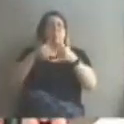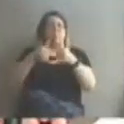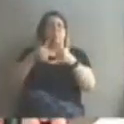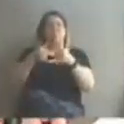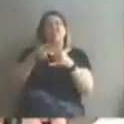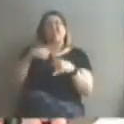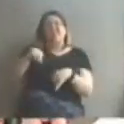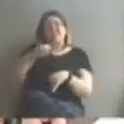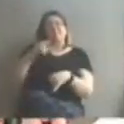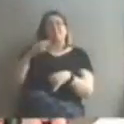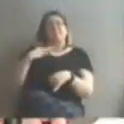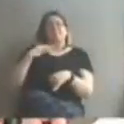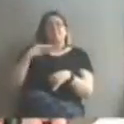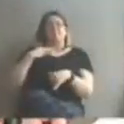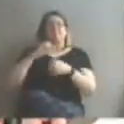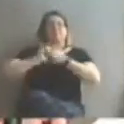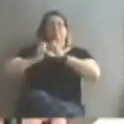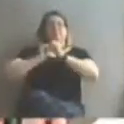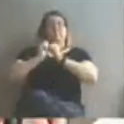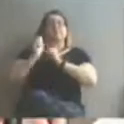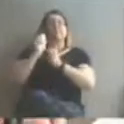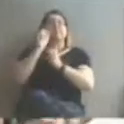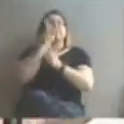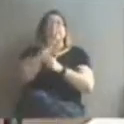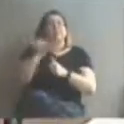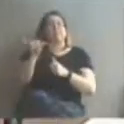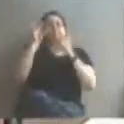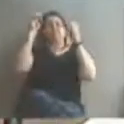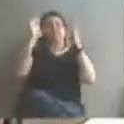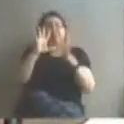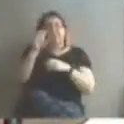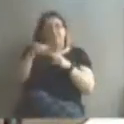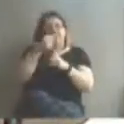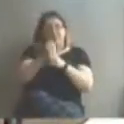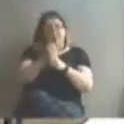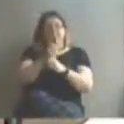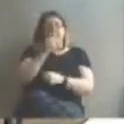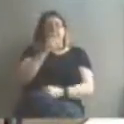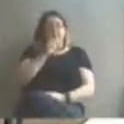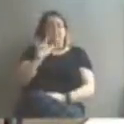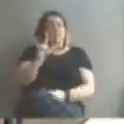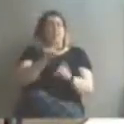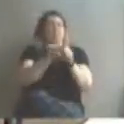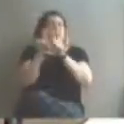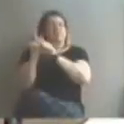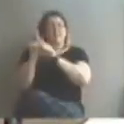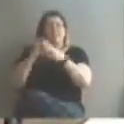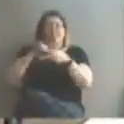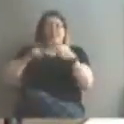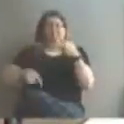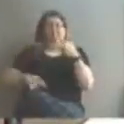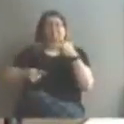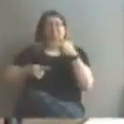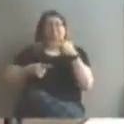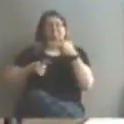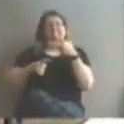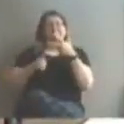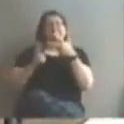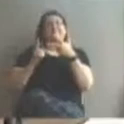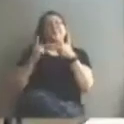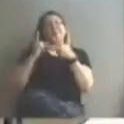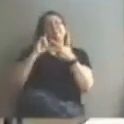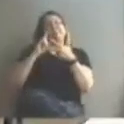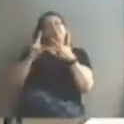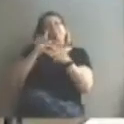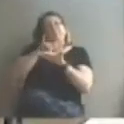to compete for the Kentucky Teacher of the Year Award. April is also one of three semifinalists for the Kentucky Middle School Teacher of